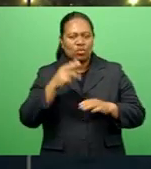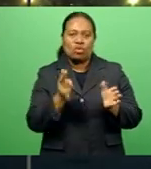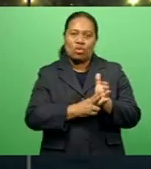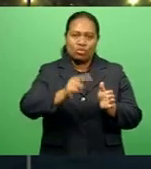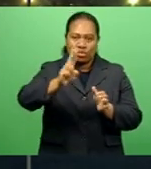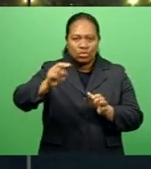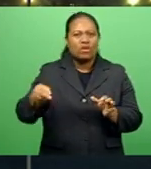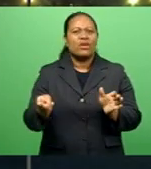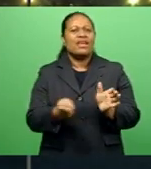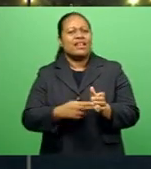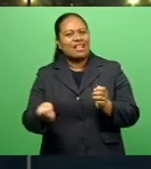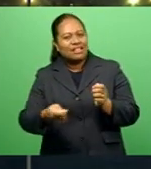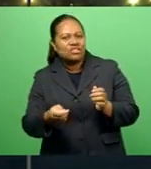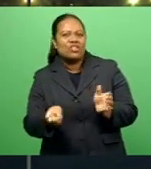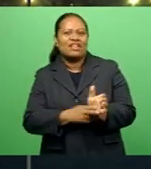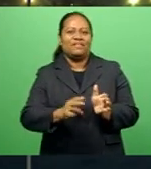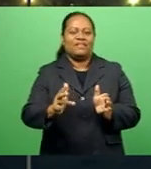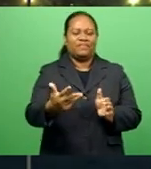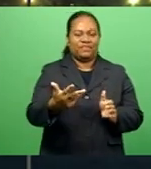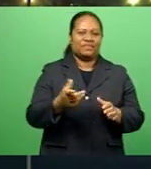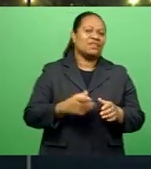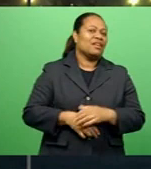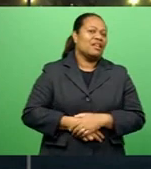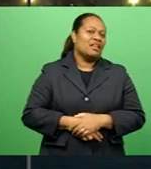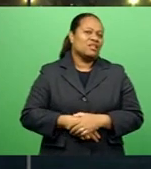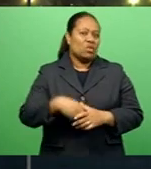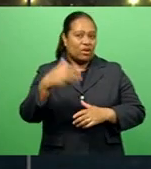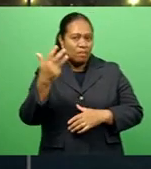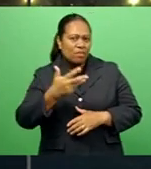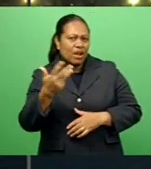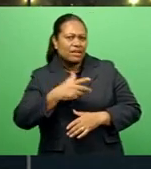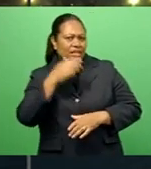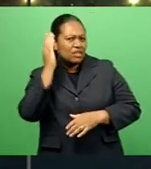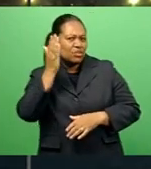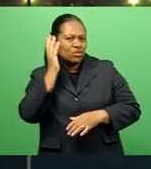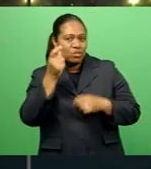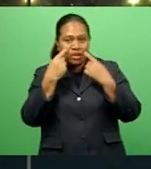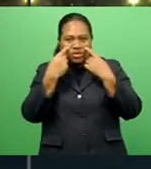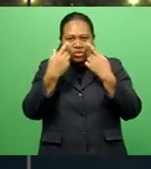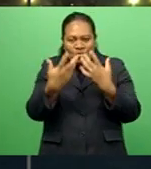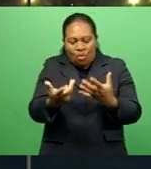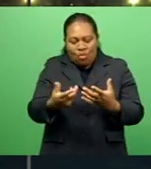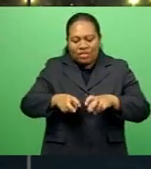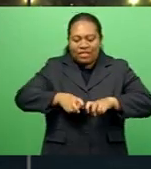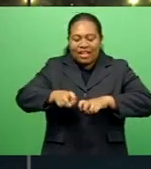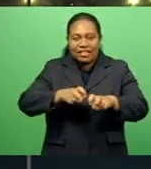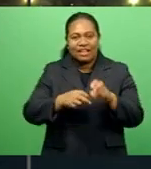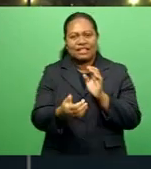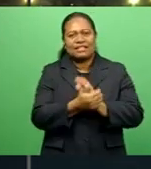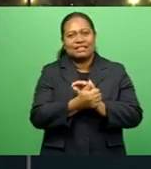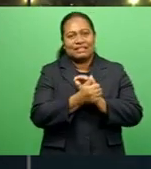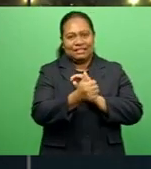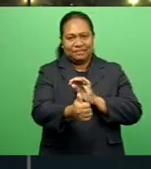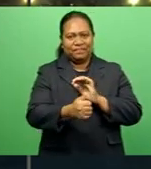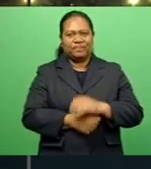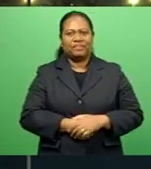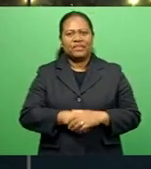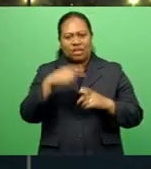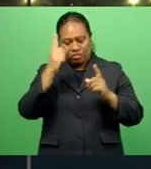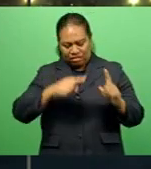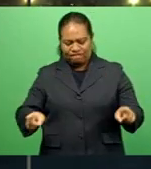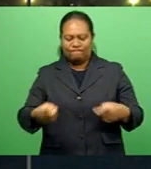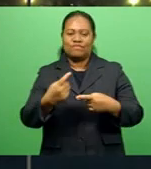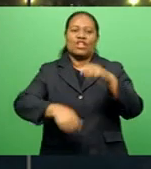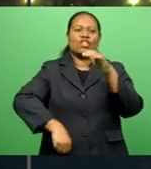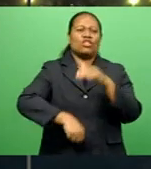Nosori, Naitasiri, and Nasinu areas. More than 19 schools will be showcasing their athletic talents and competing for the